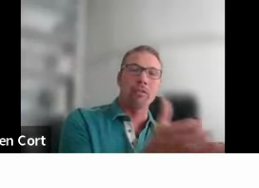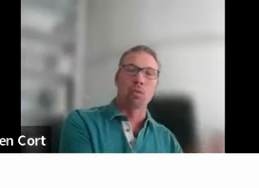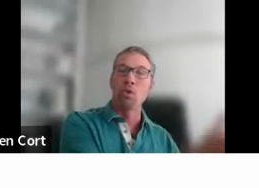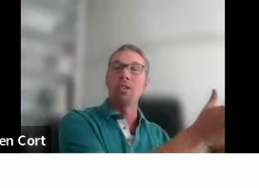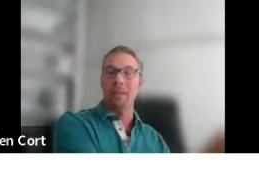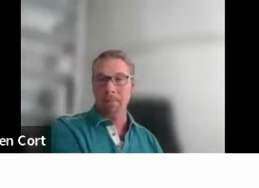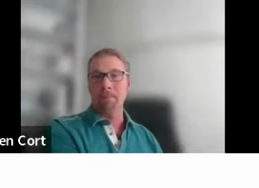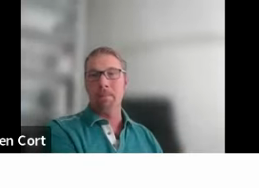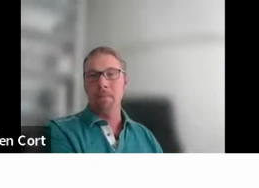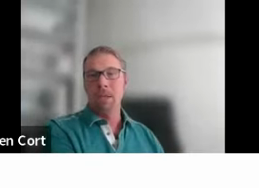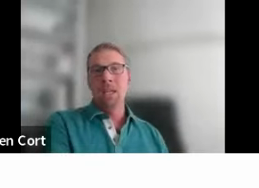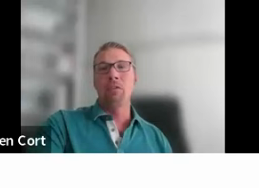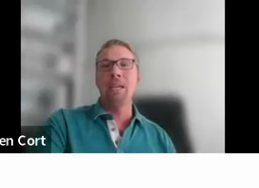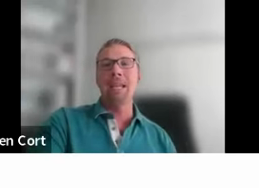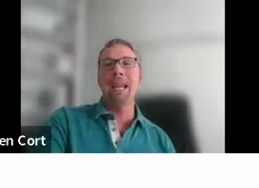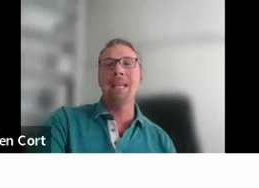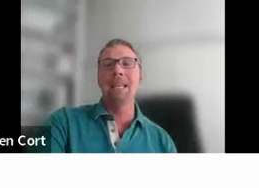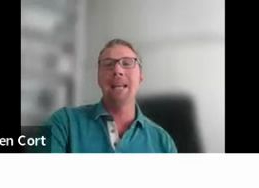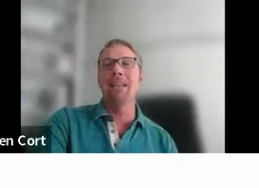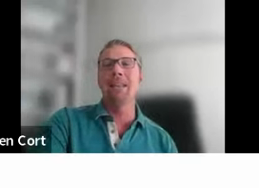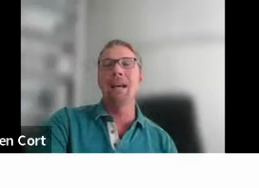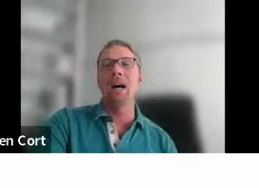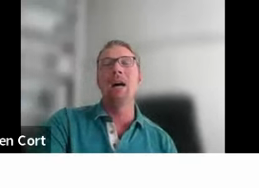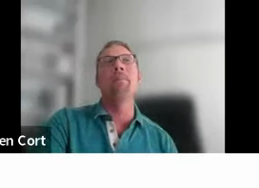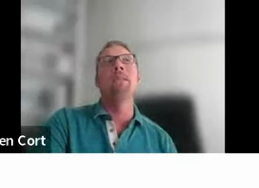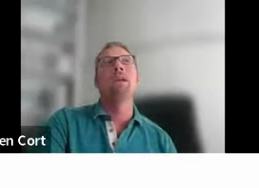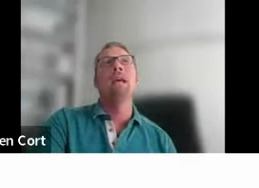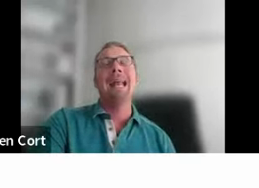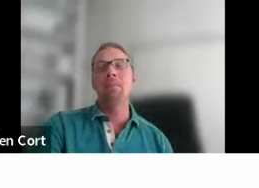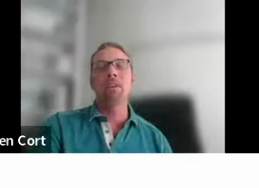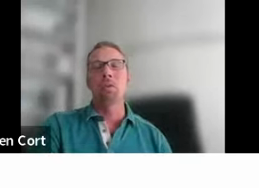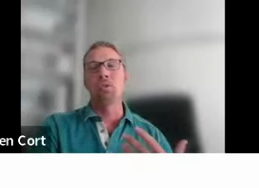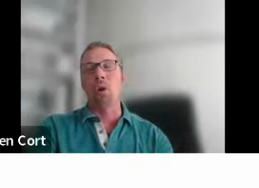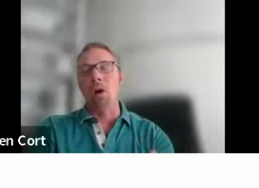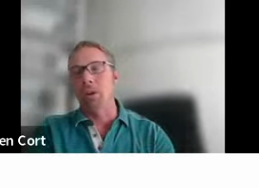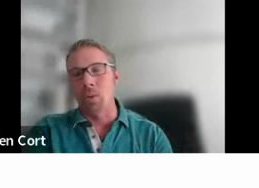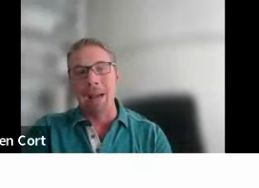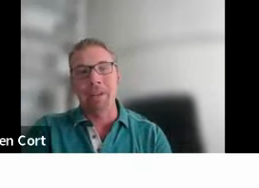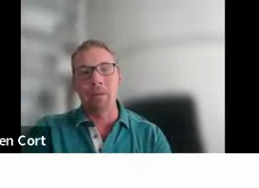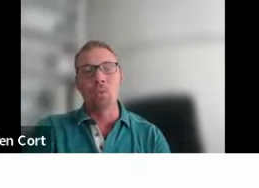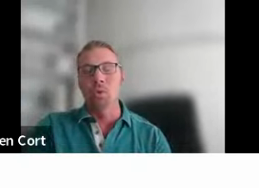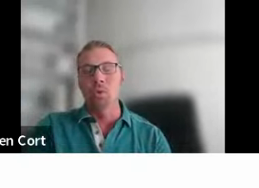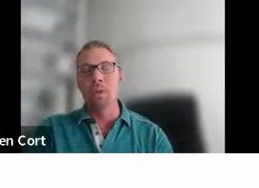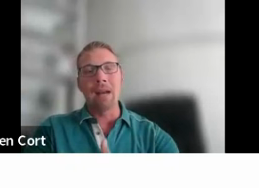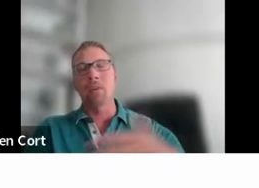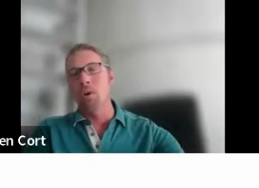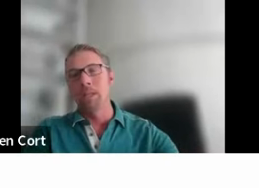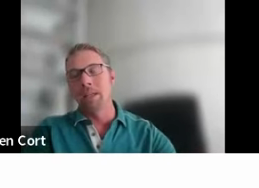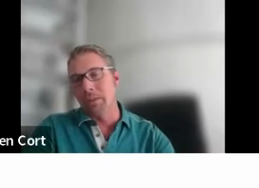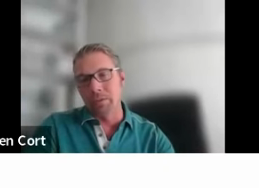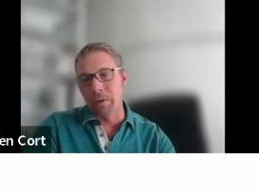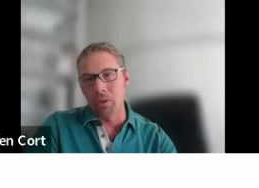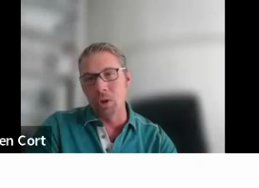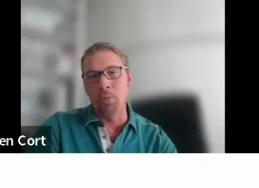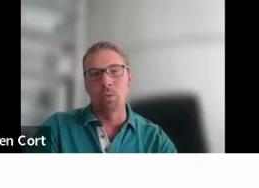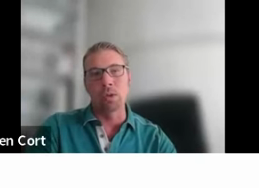get through to them. If we can't get the anybody's withdrawal under wraps, how in the world do we ever hope to get